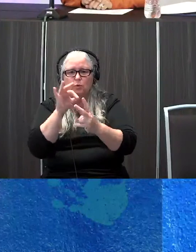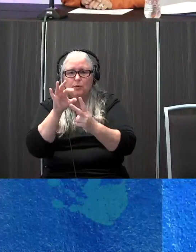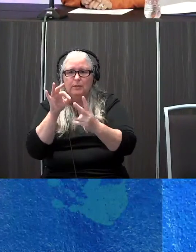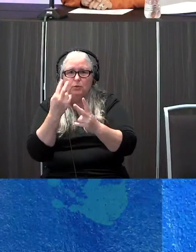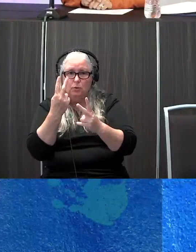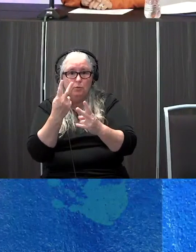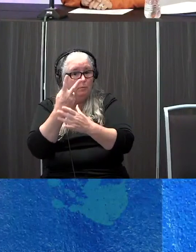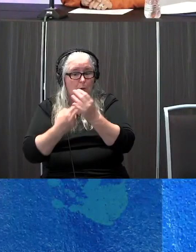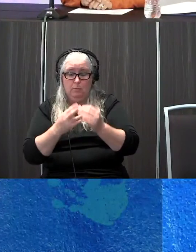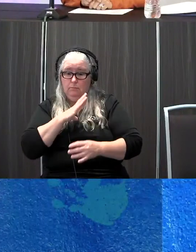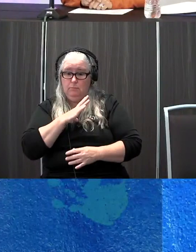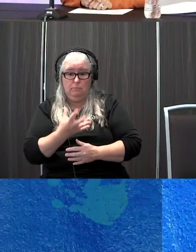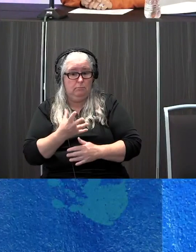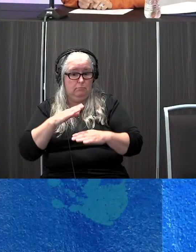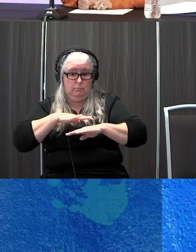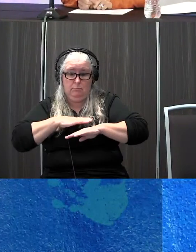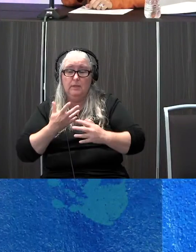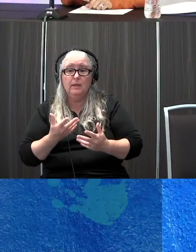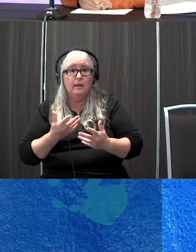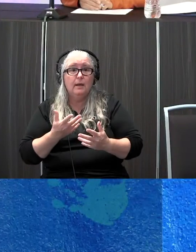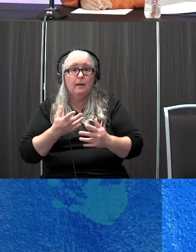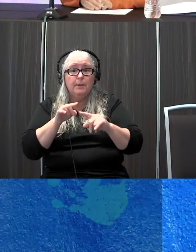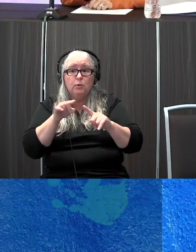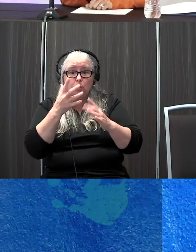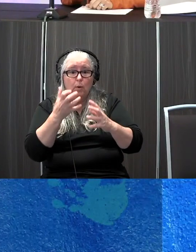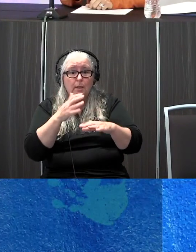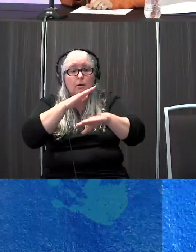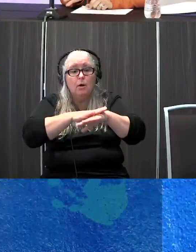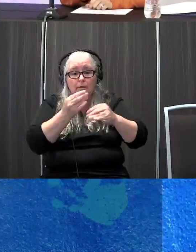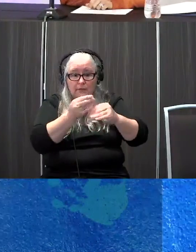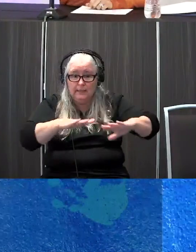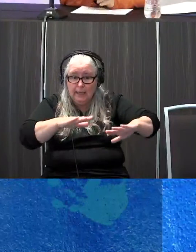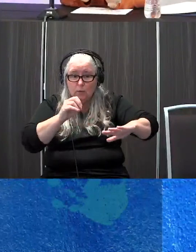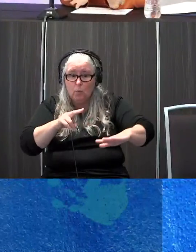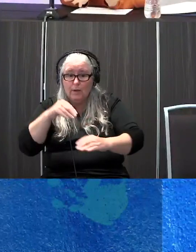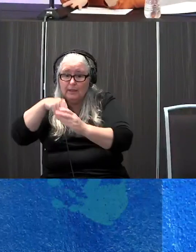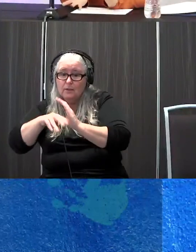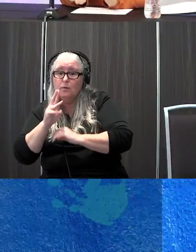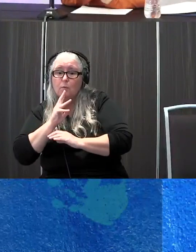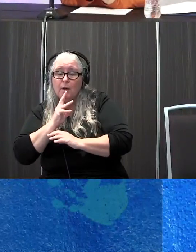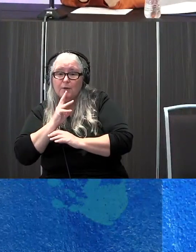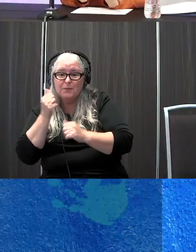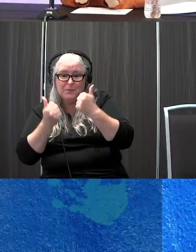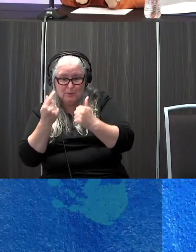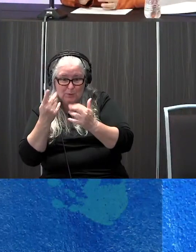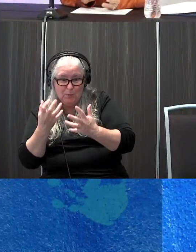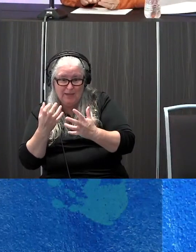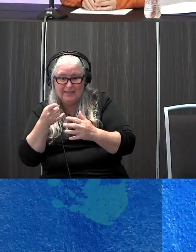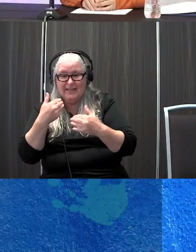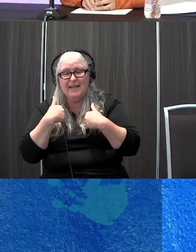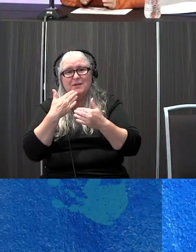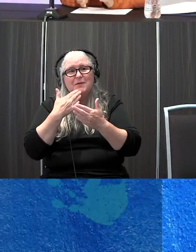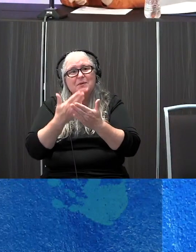were acceptable to me. But do you want to get in the kayak on the land or once it's in the water? So those were both good choices. And he had a choice, so